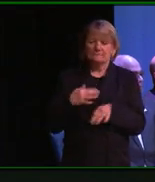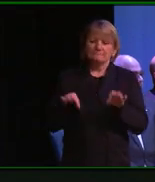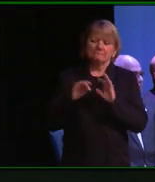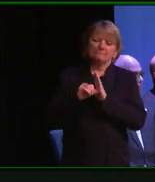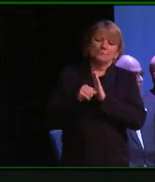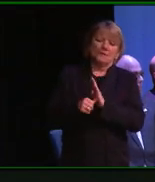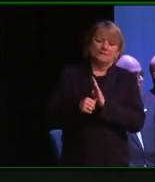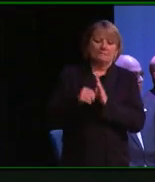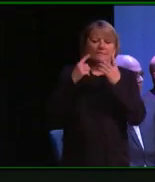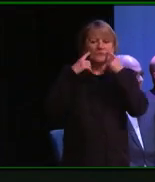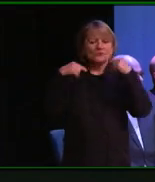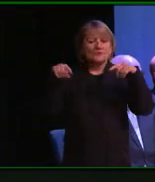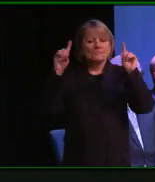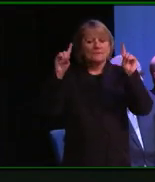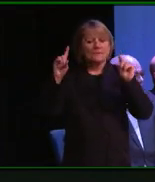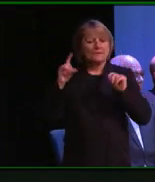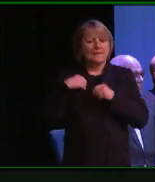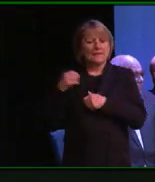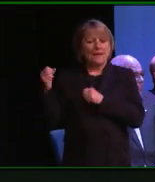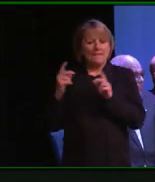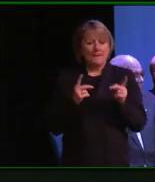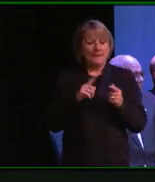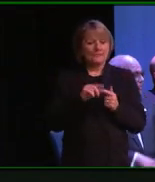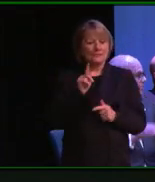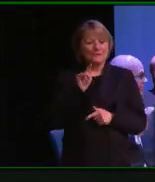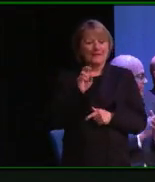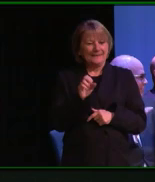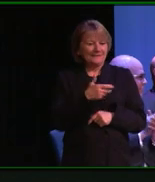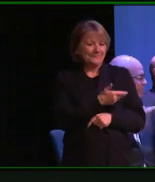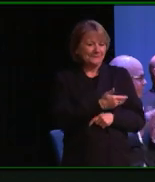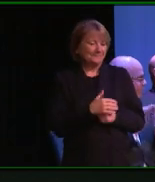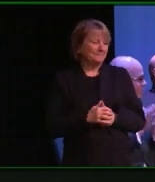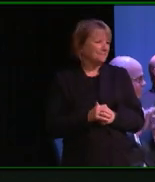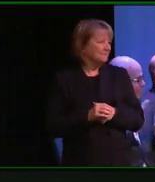impressive achievement. And now back to Kate.